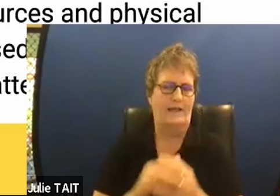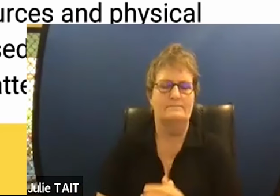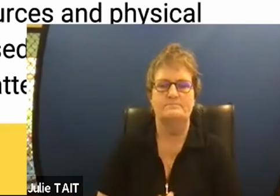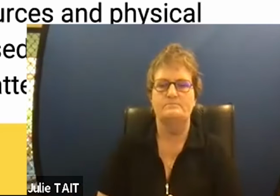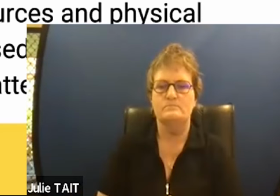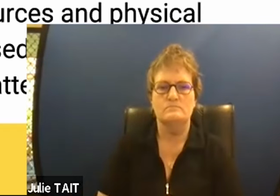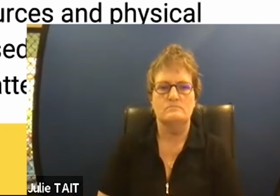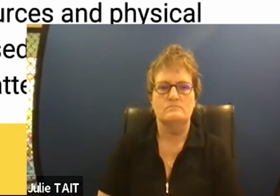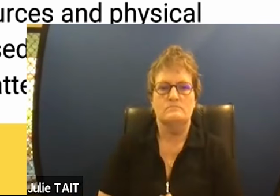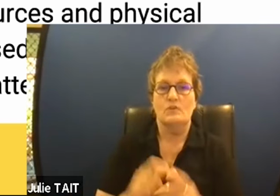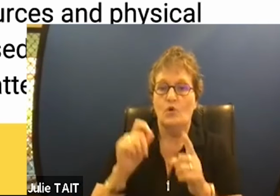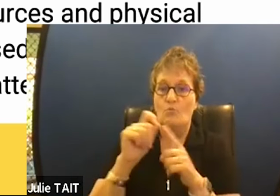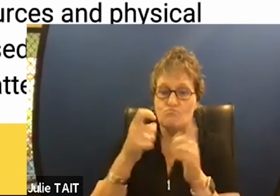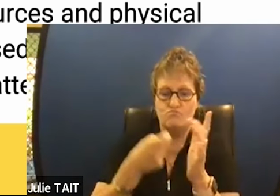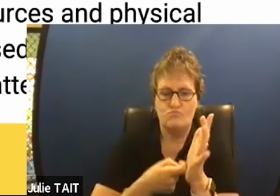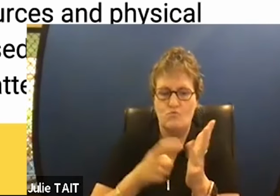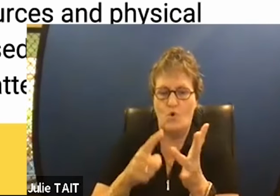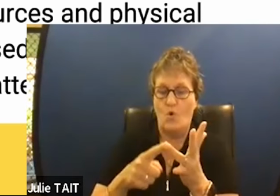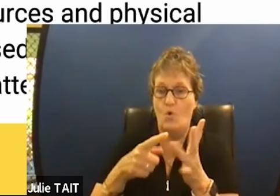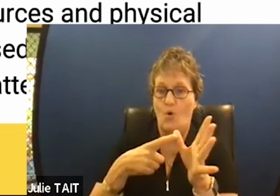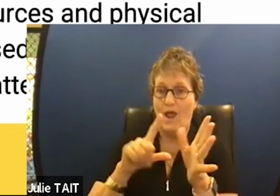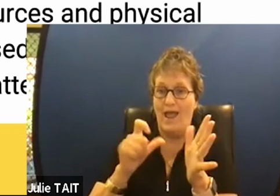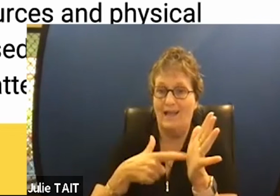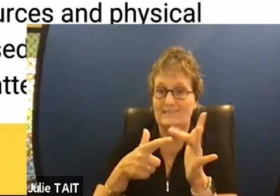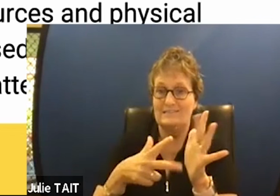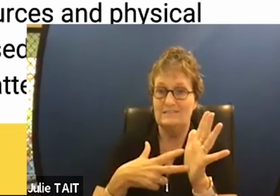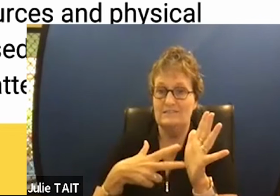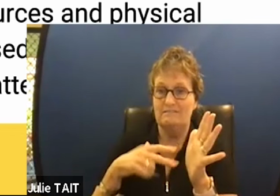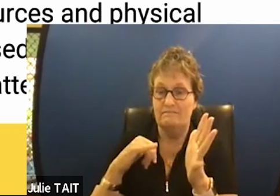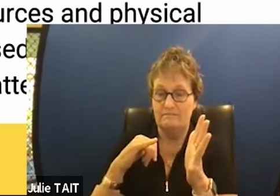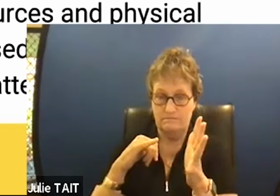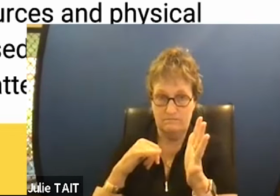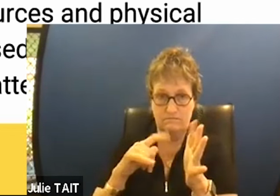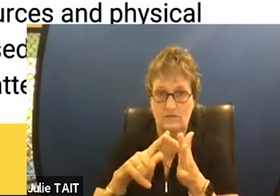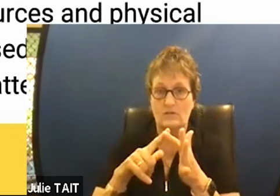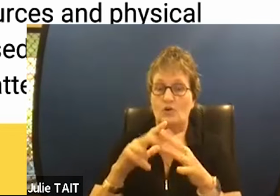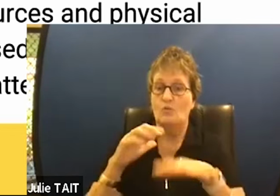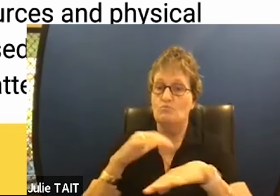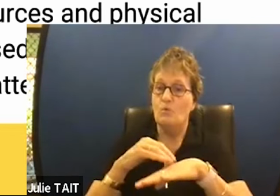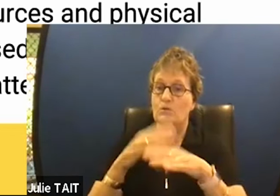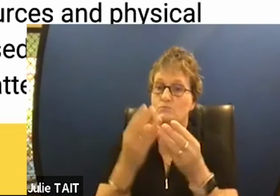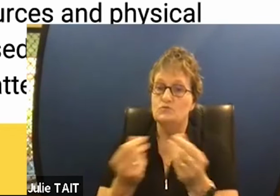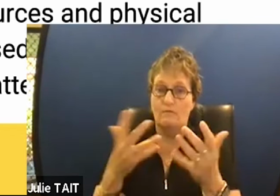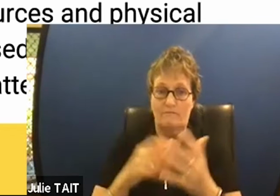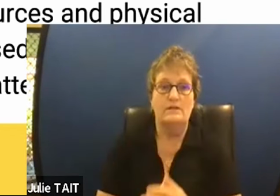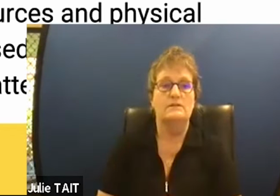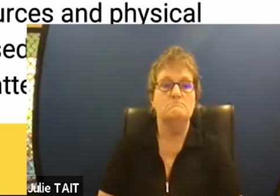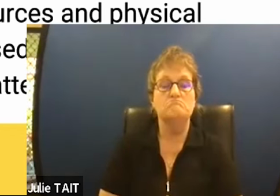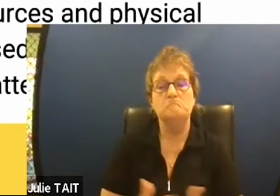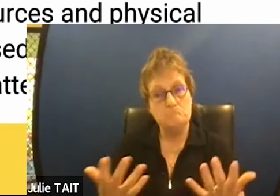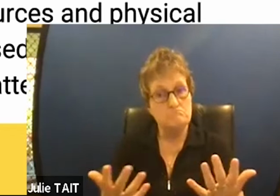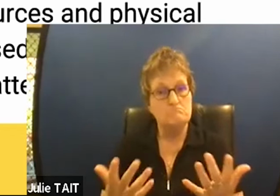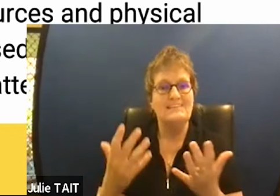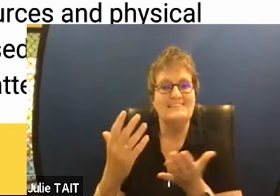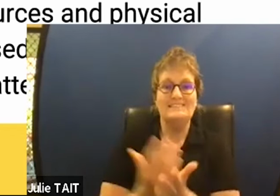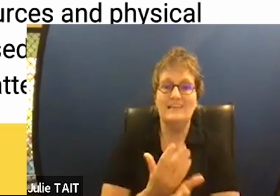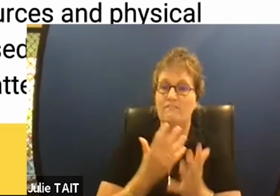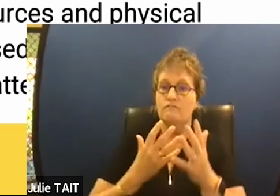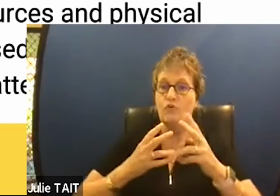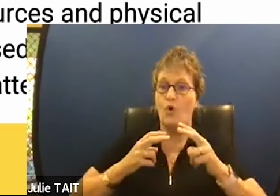Proactive problem solving. The safe operating procedures are generally well organised. There's improvements